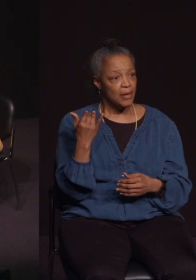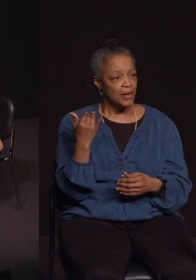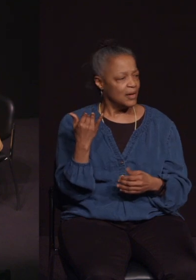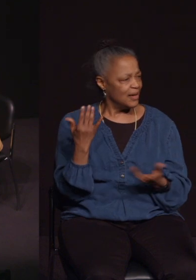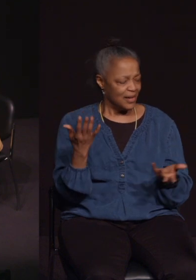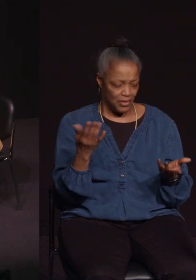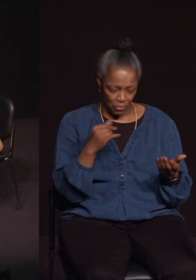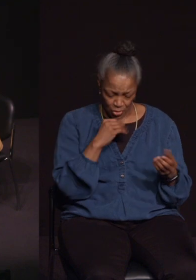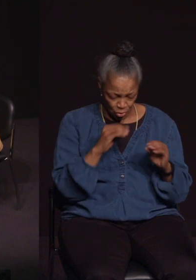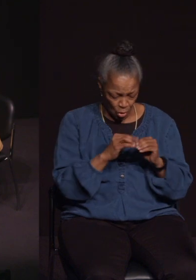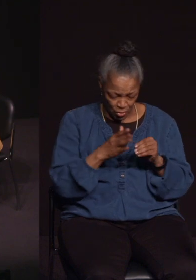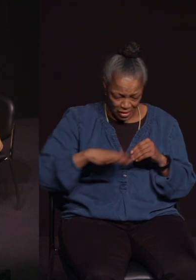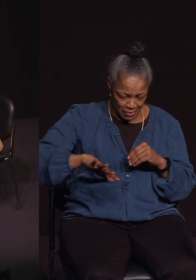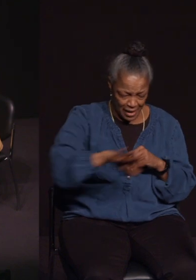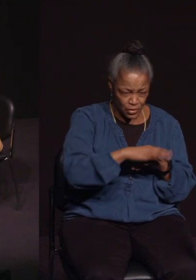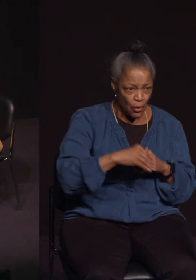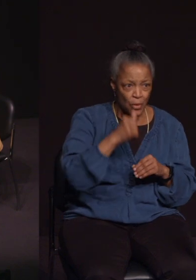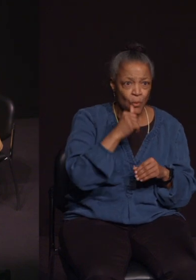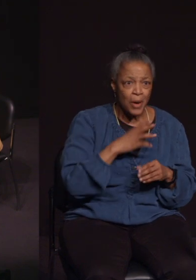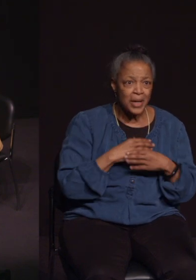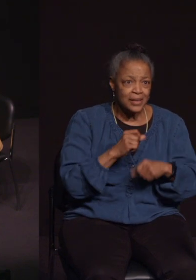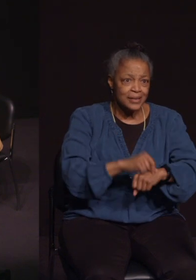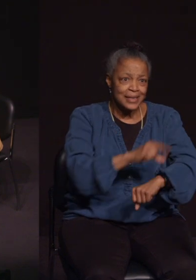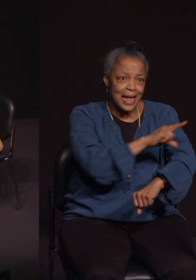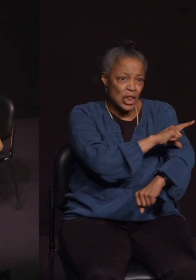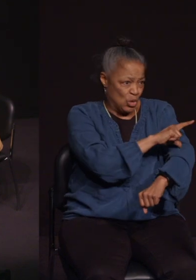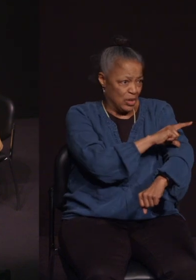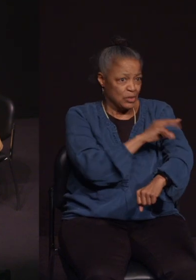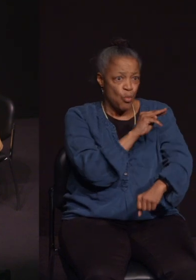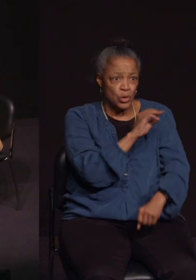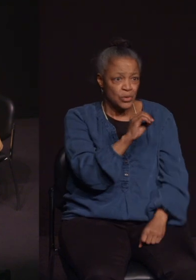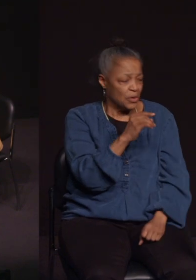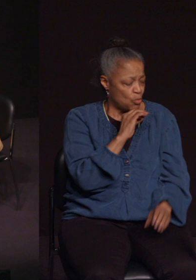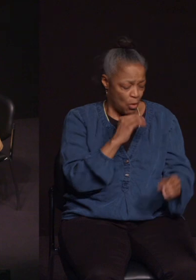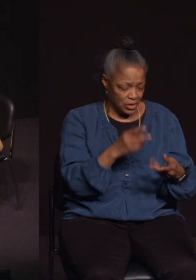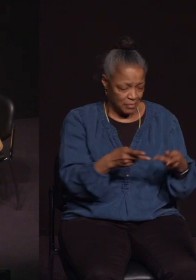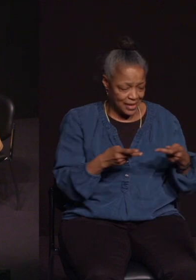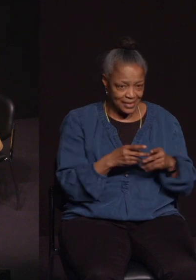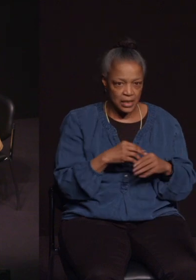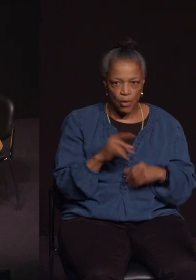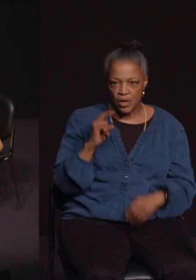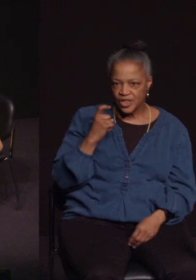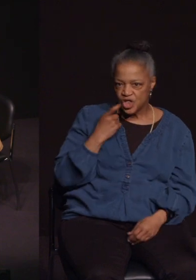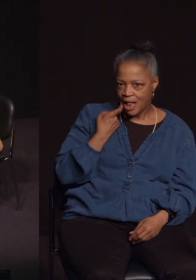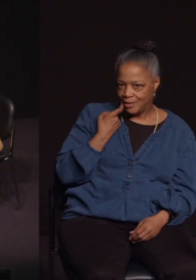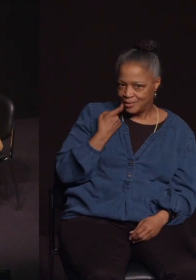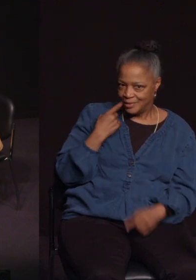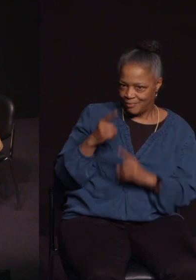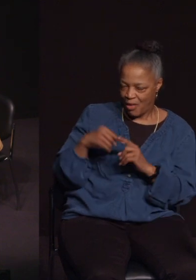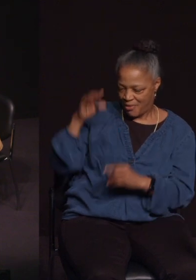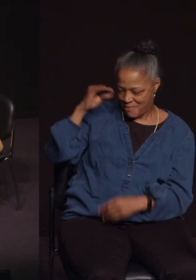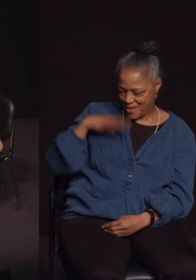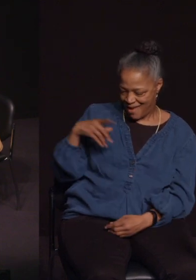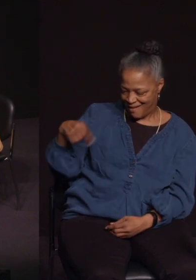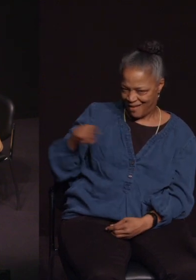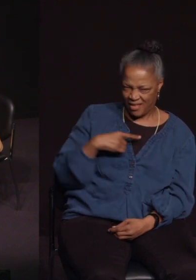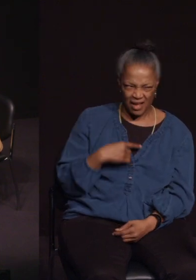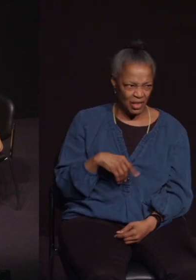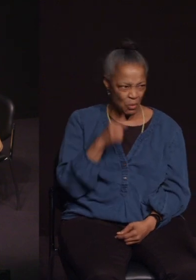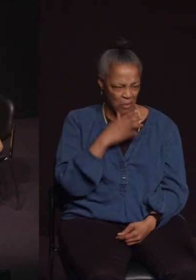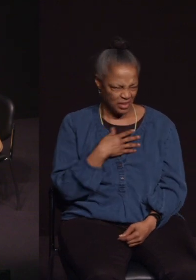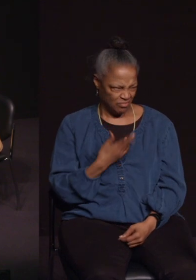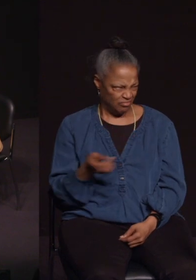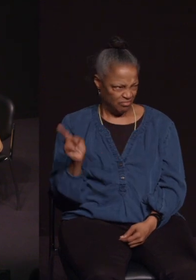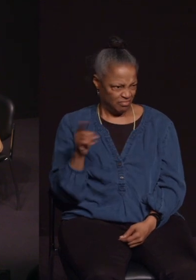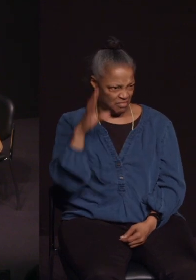really wasn't a space for the women in St. Louis. And they was kind of jealous of the men. I heard about it all the time. They like, they